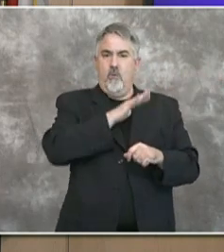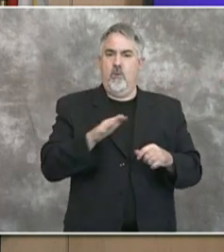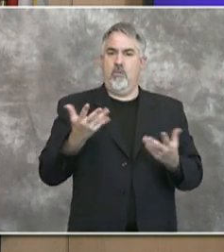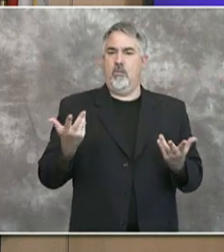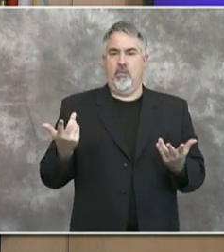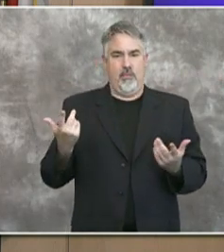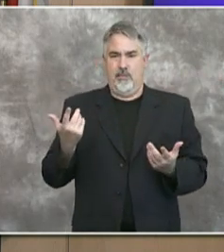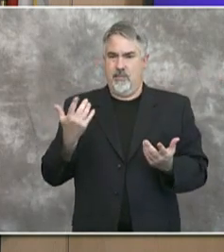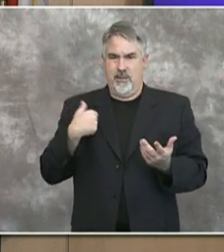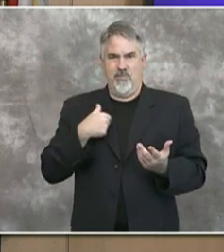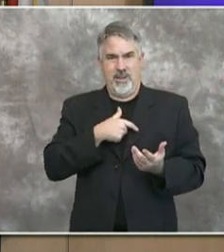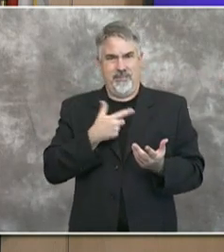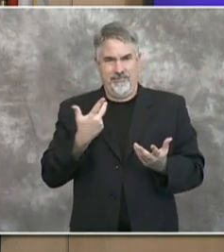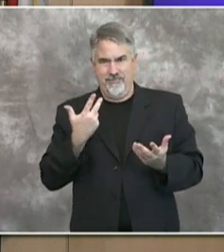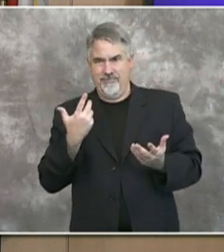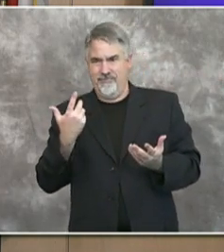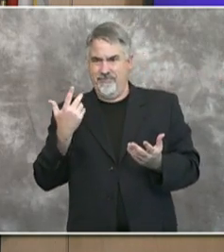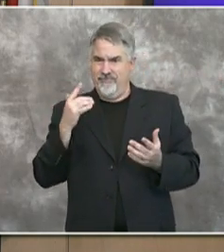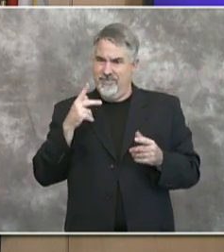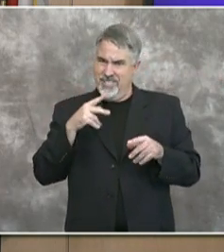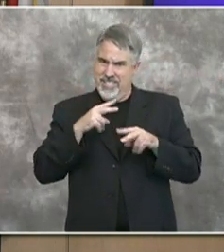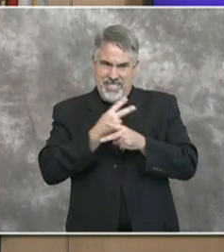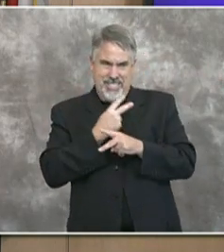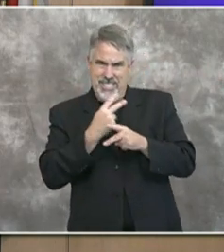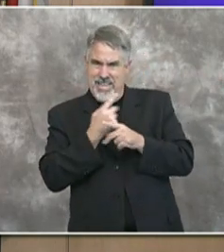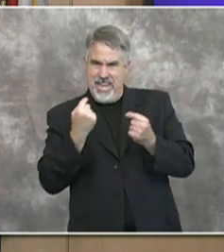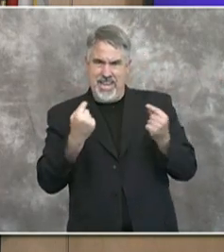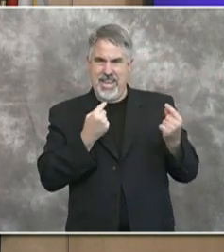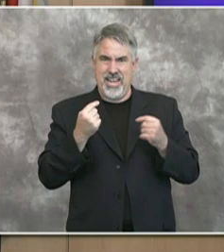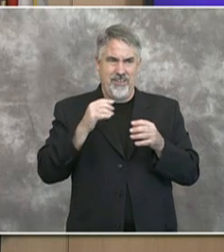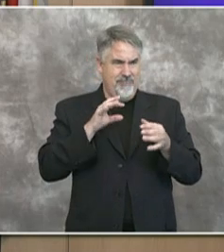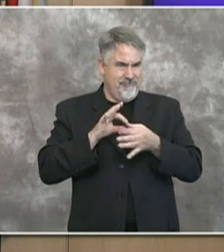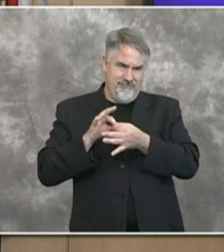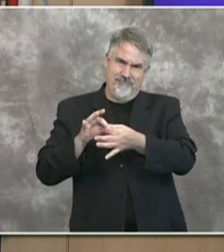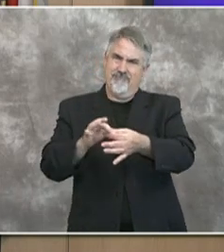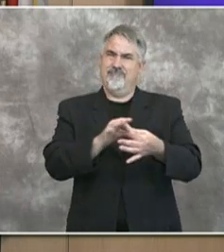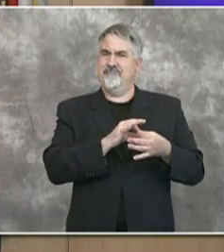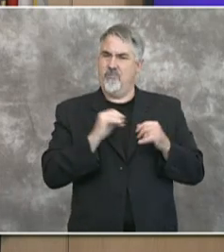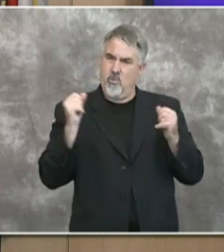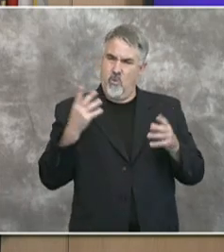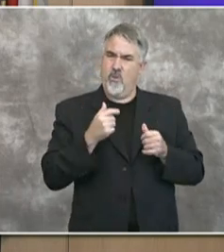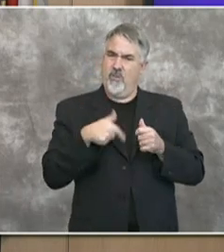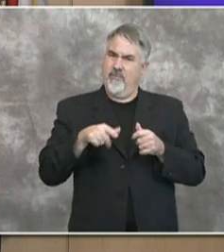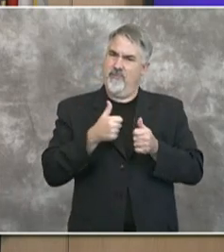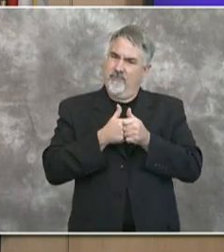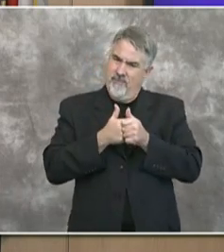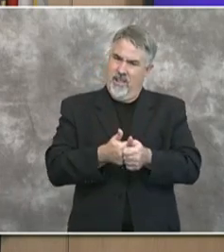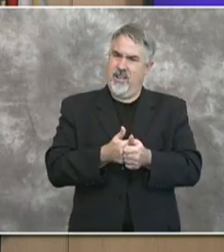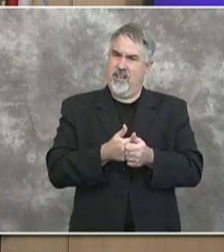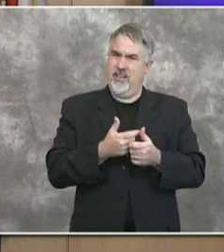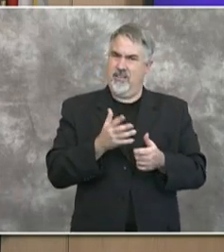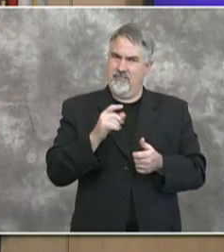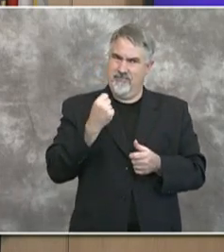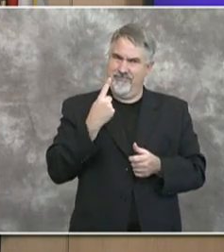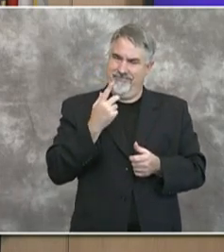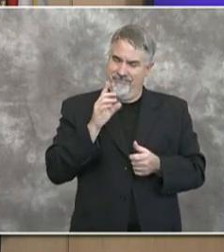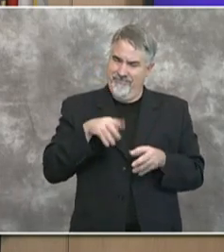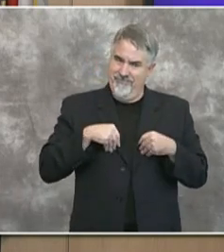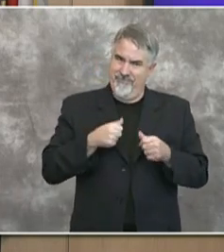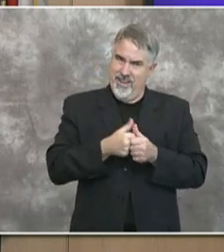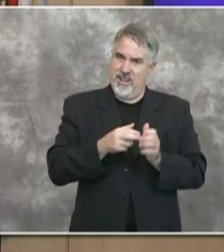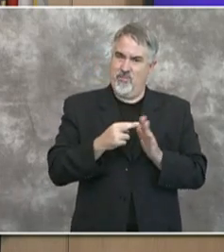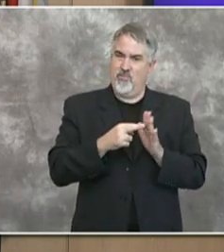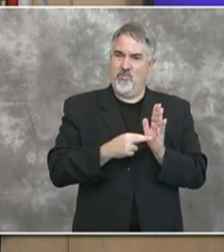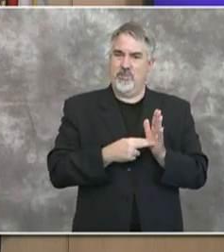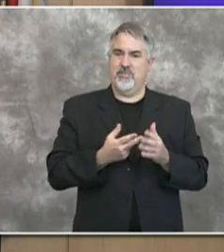an interconnected healthcare system. And so it would be our hope that although we certainly understand the frustration, that we would continue to seek cooperation